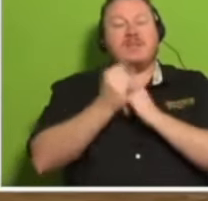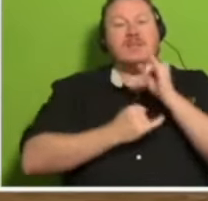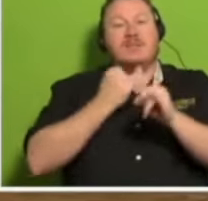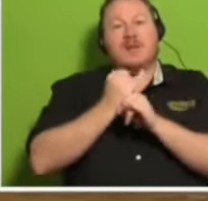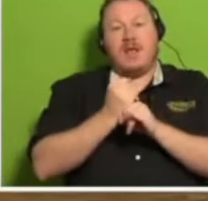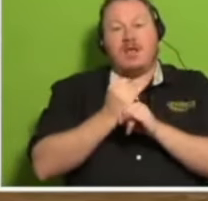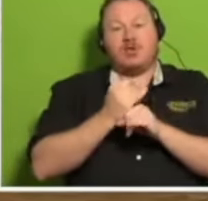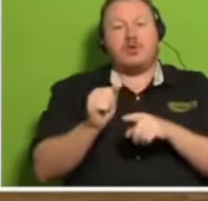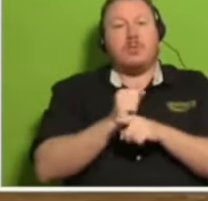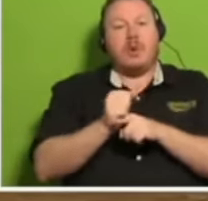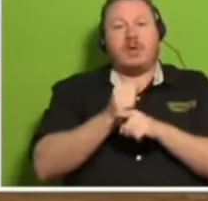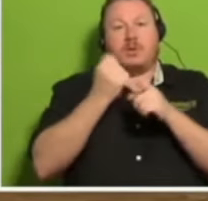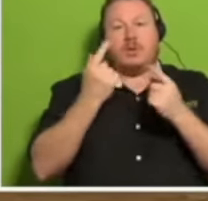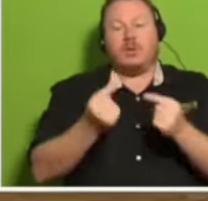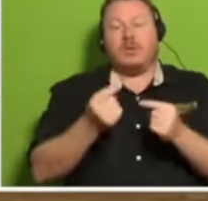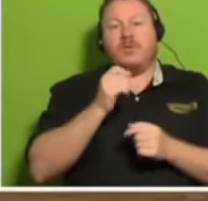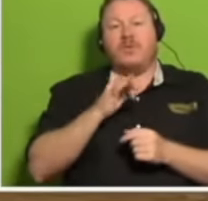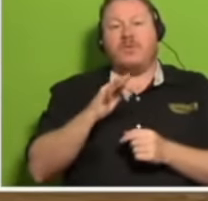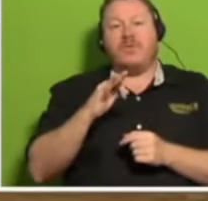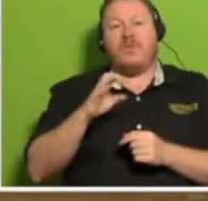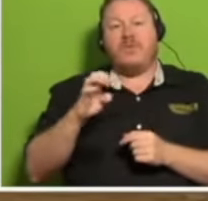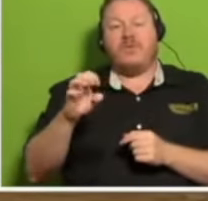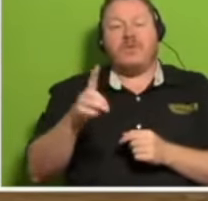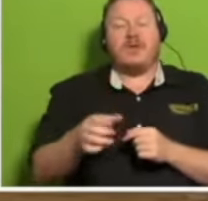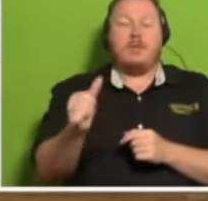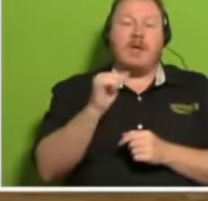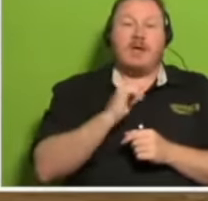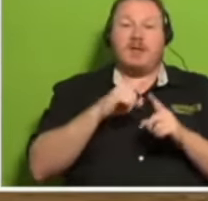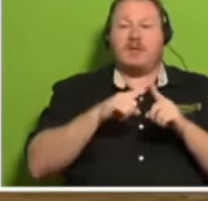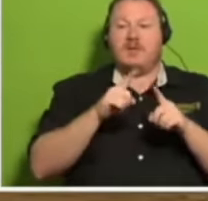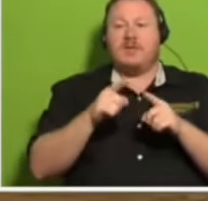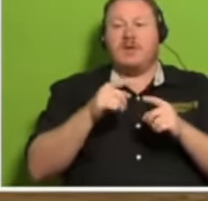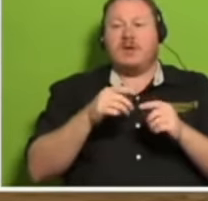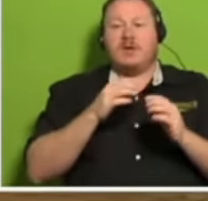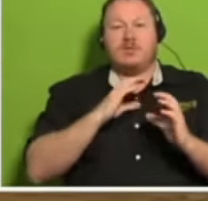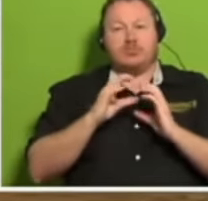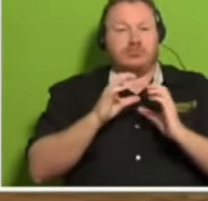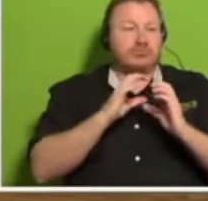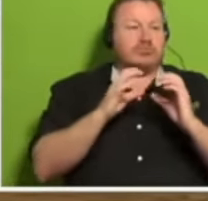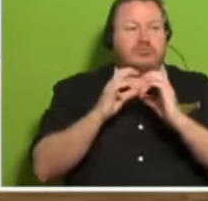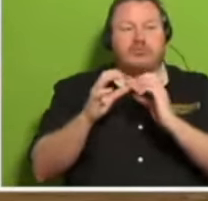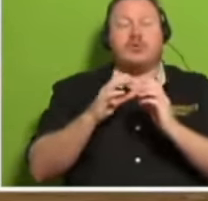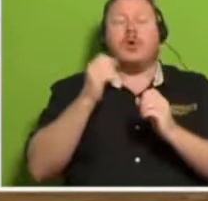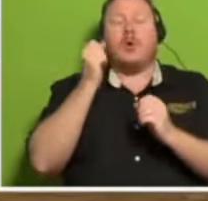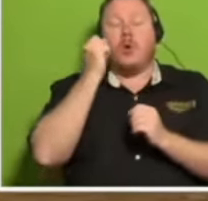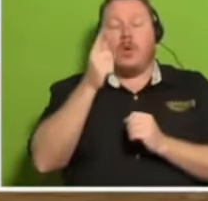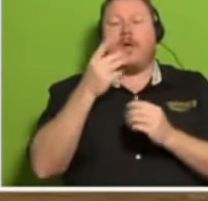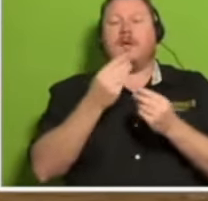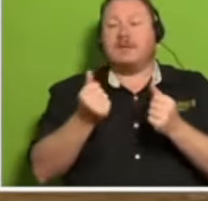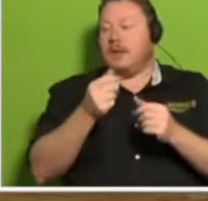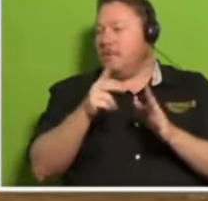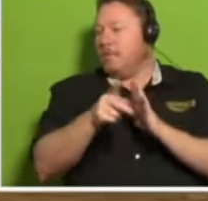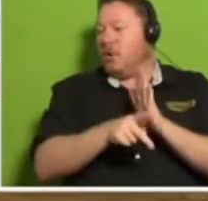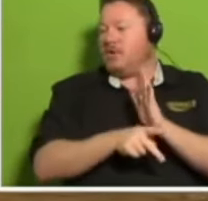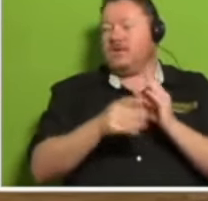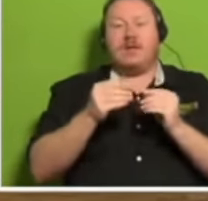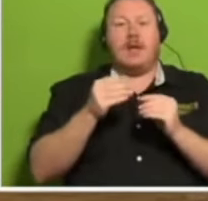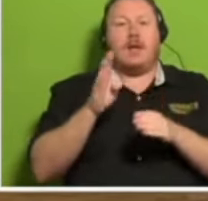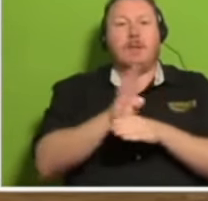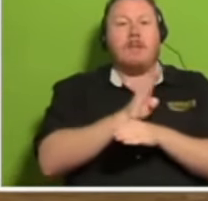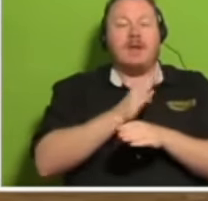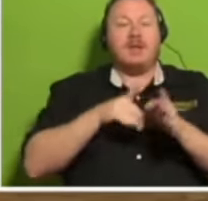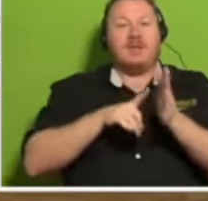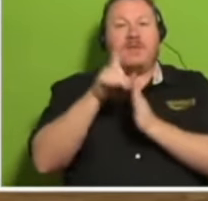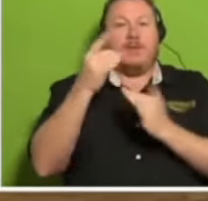practice. From feedback we have received from various consultations, we are aware that some of the policies and bills under development